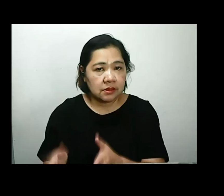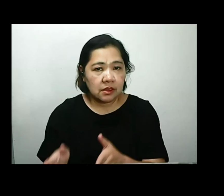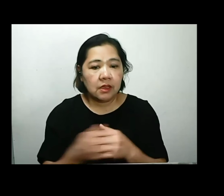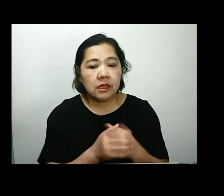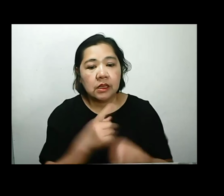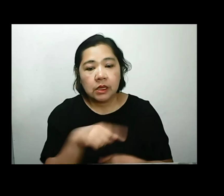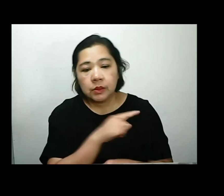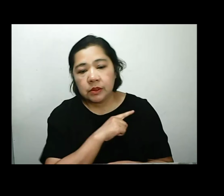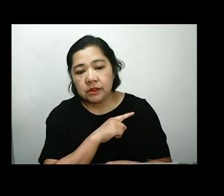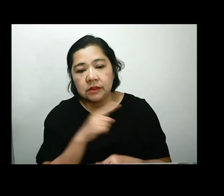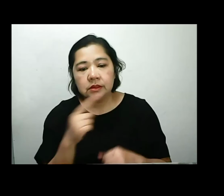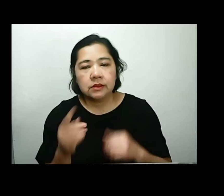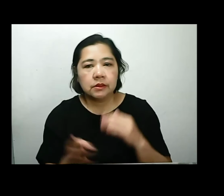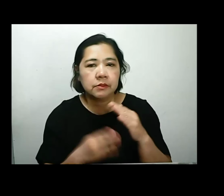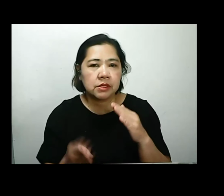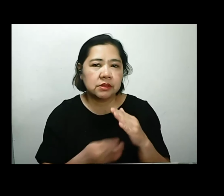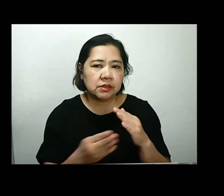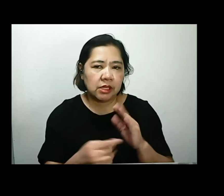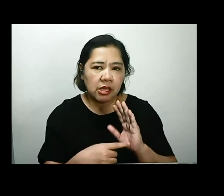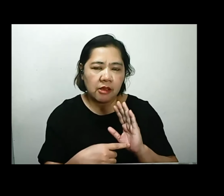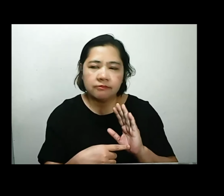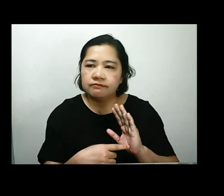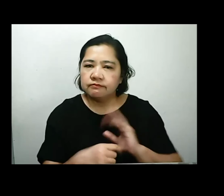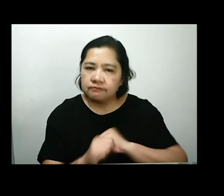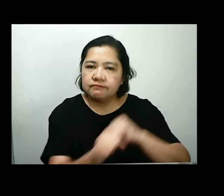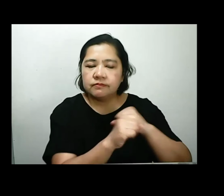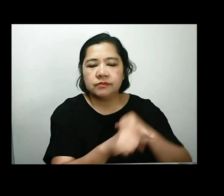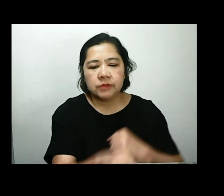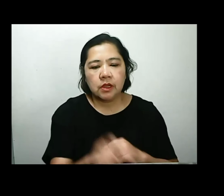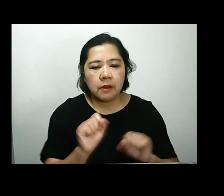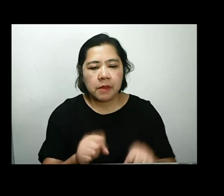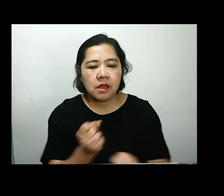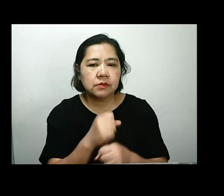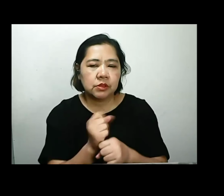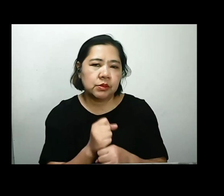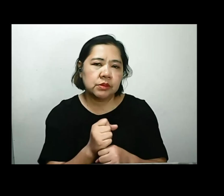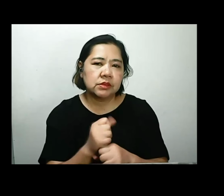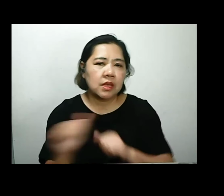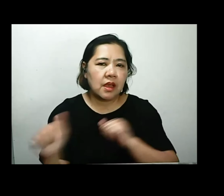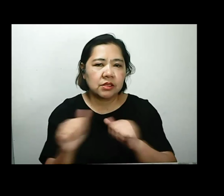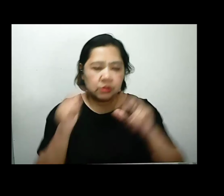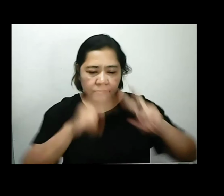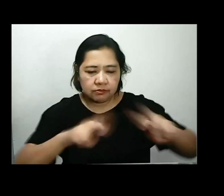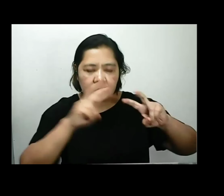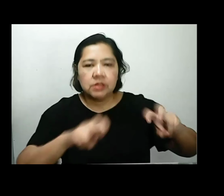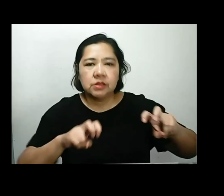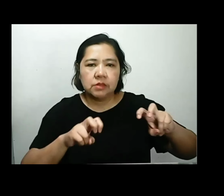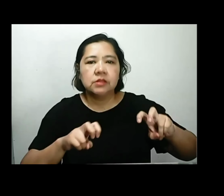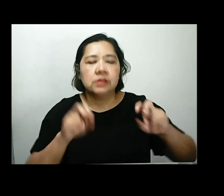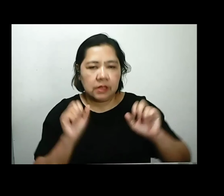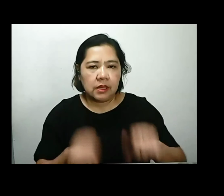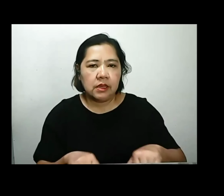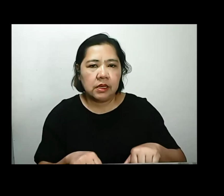basically asserting really that we should produce transdisciplinary action research so that it will be actionable